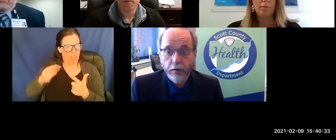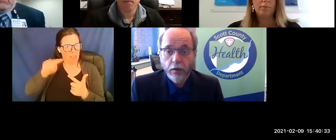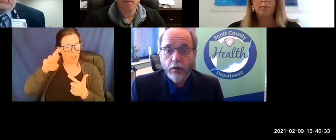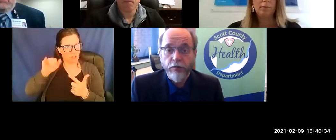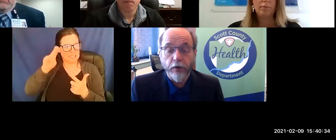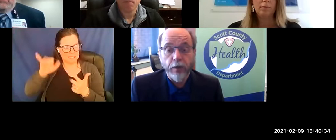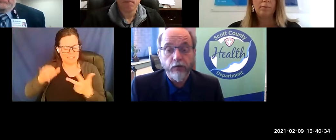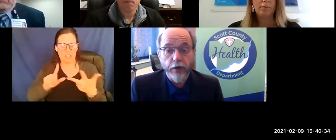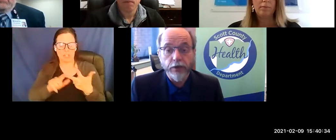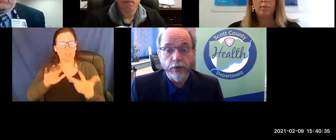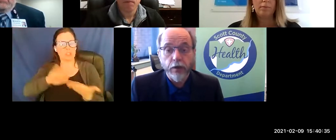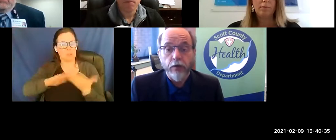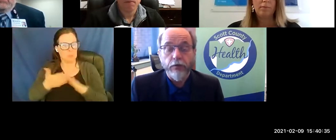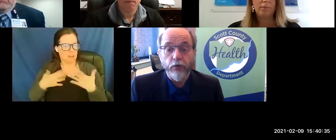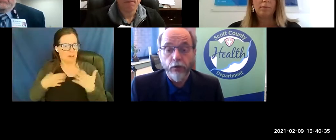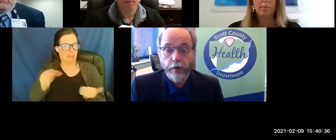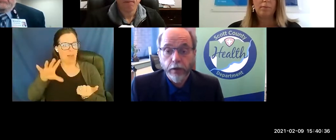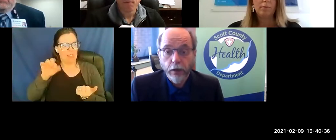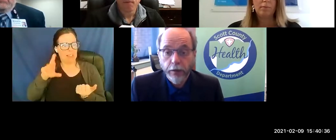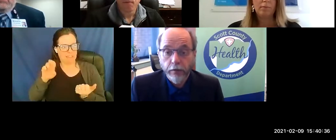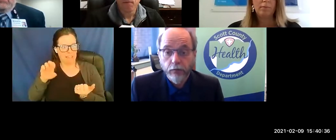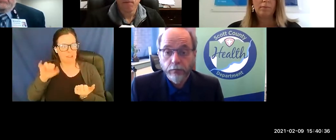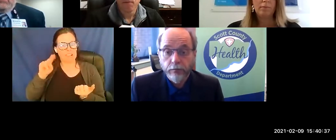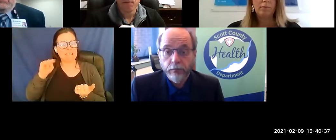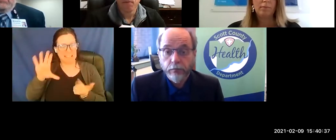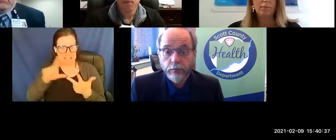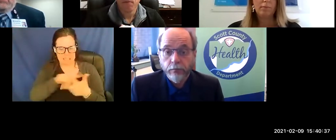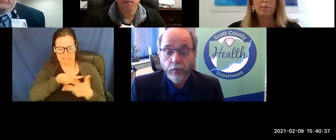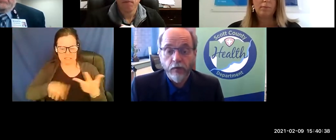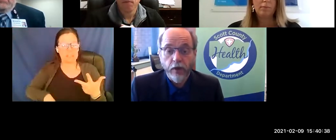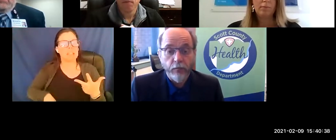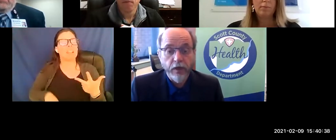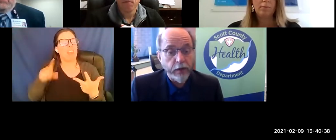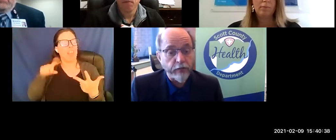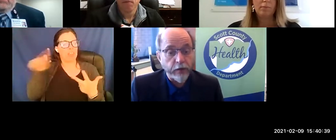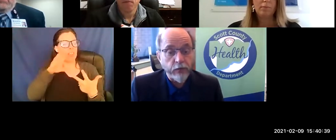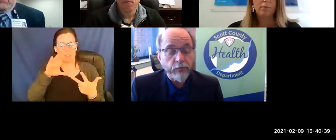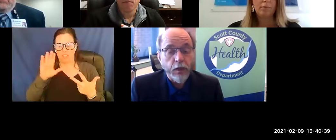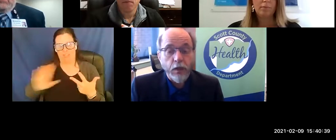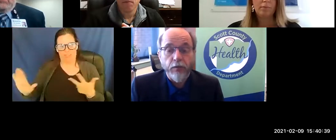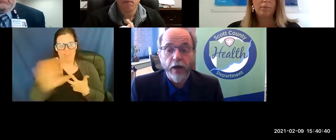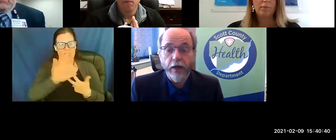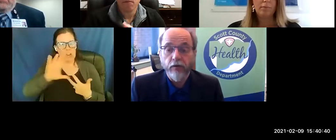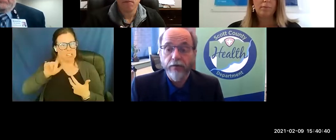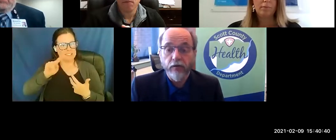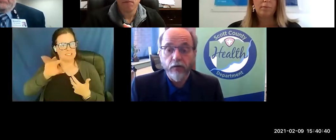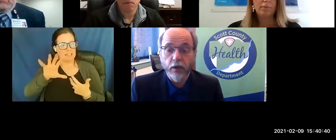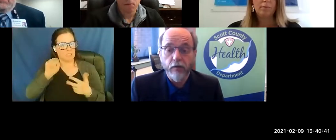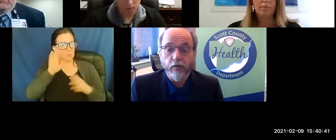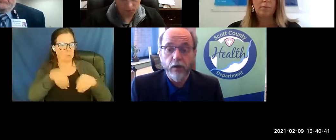Incorporated, for administration through their clinics. This has many benefits. Providers